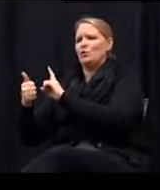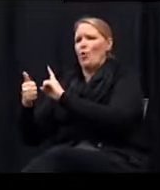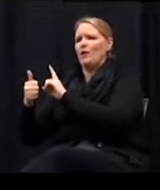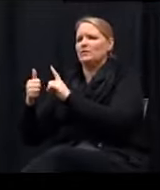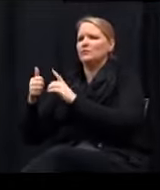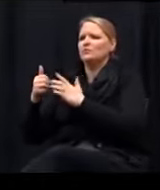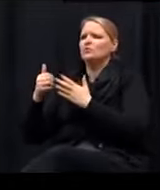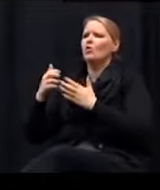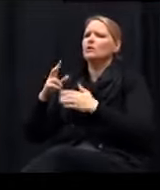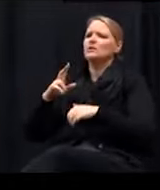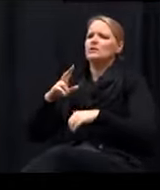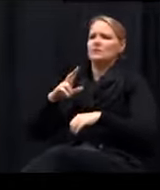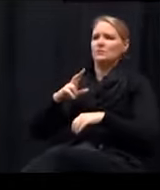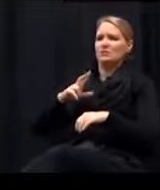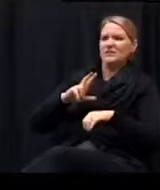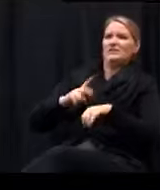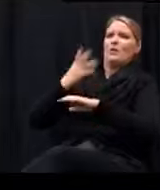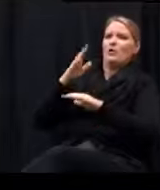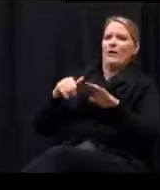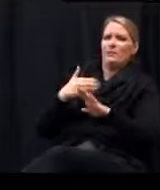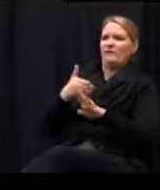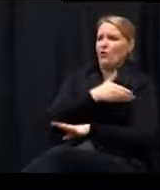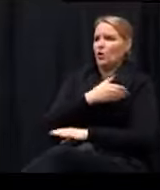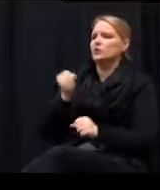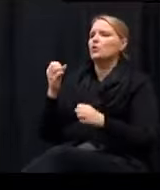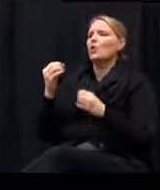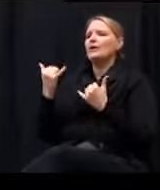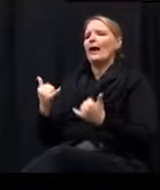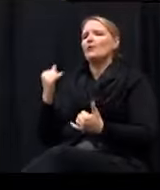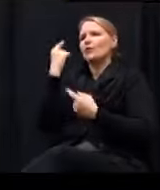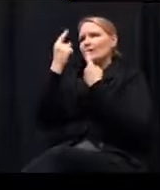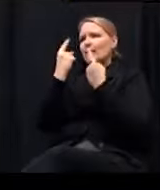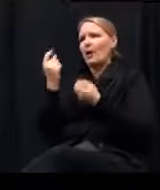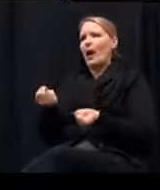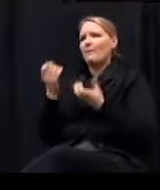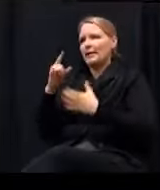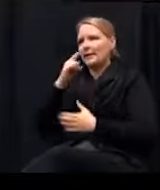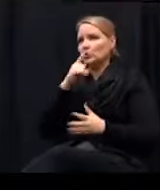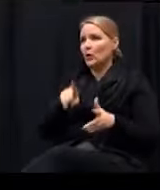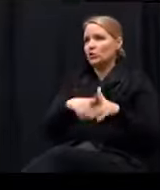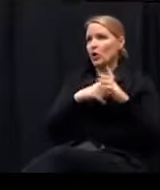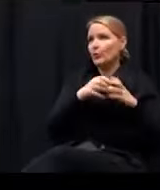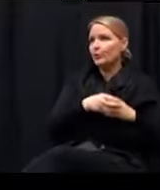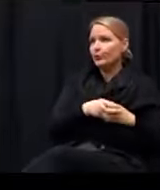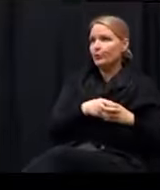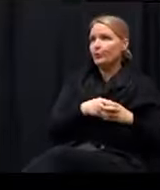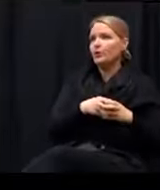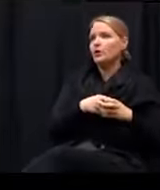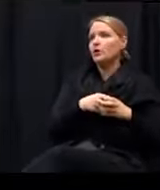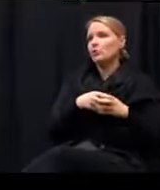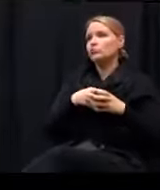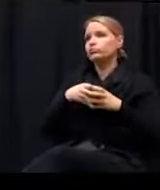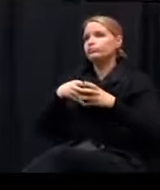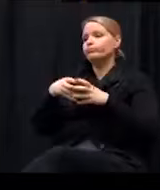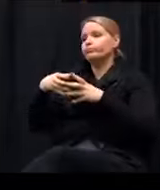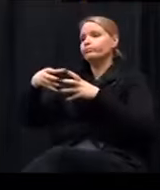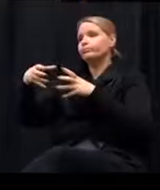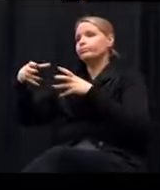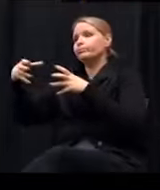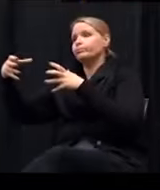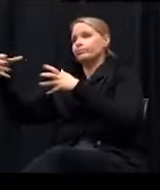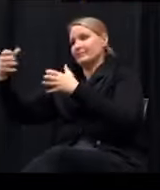double from what it is before. But still going back to the number of kids, if it is doubling, the amount of time that we're not able to